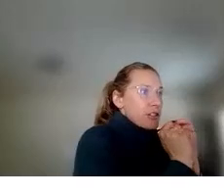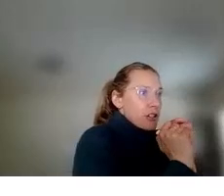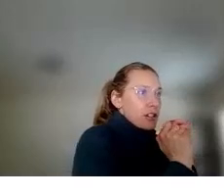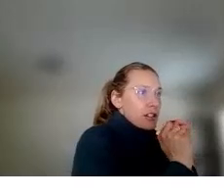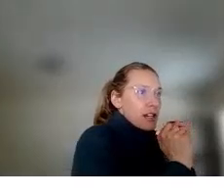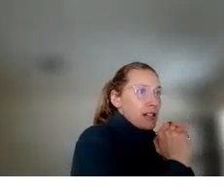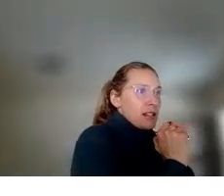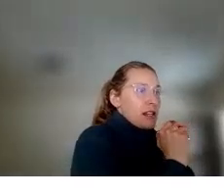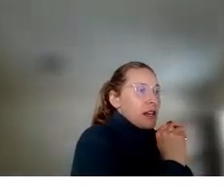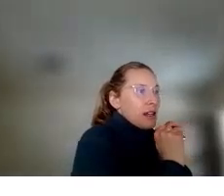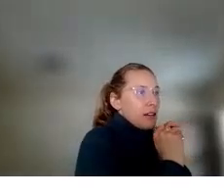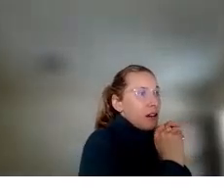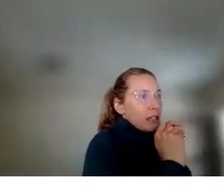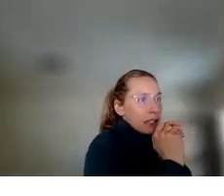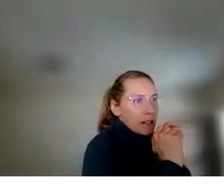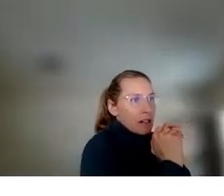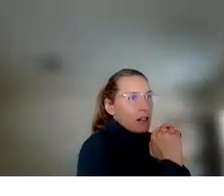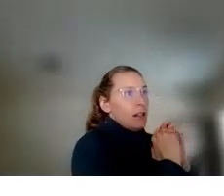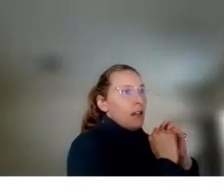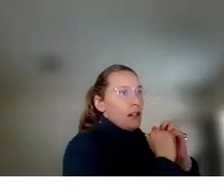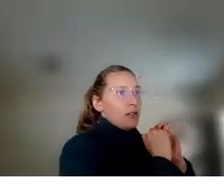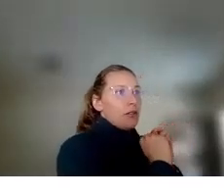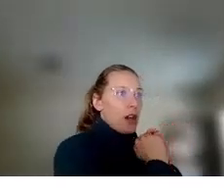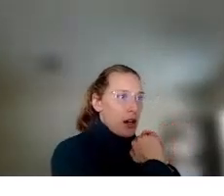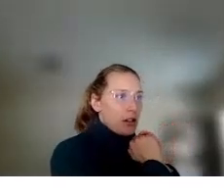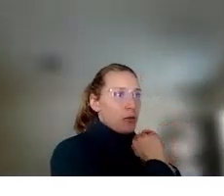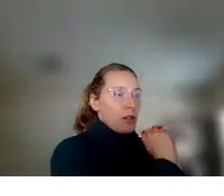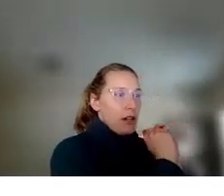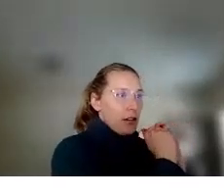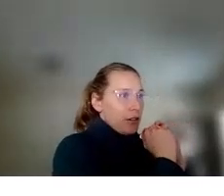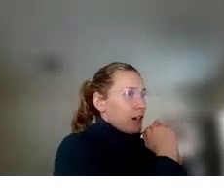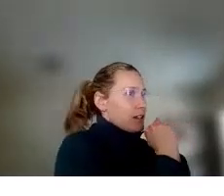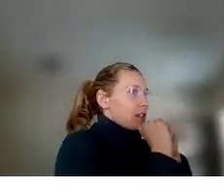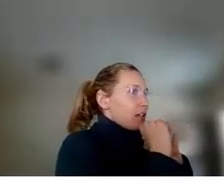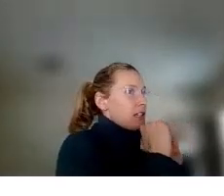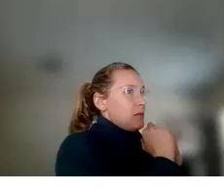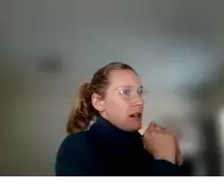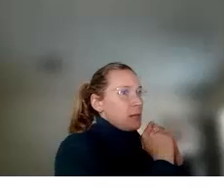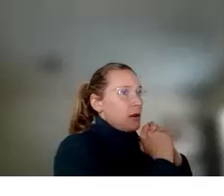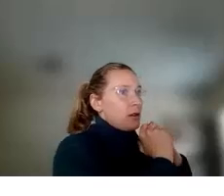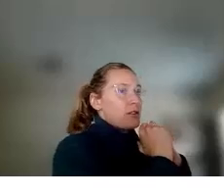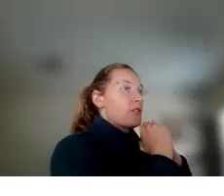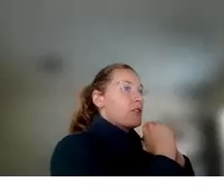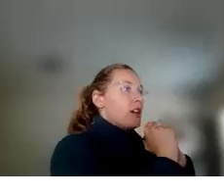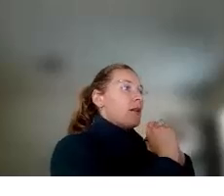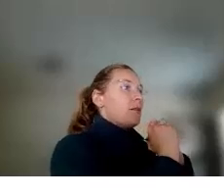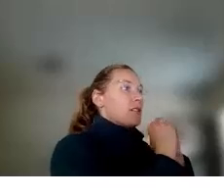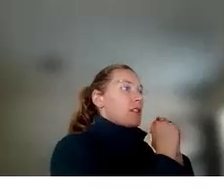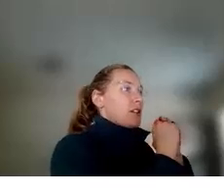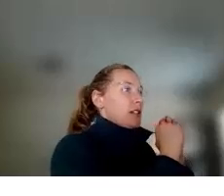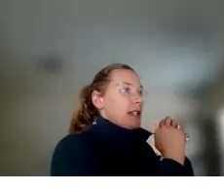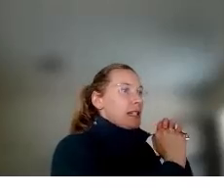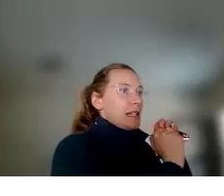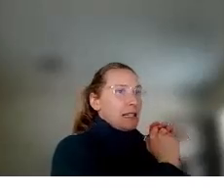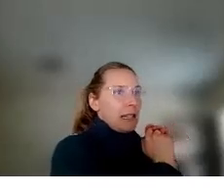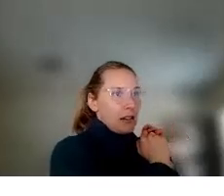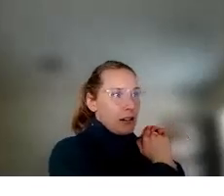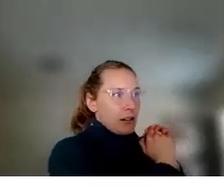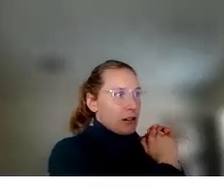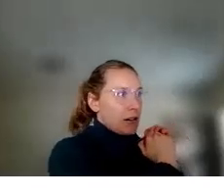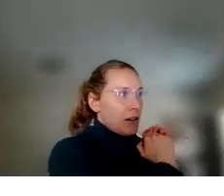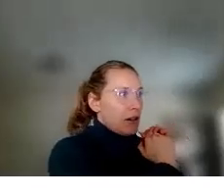July 1st start dates and later. And you will not create CHCBS PARs for July 1 start dates